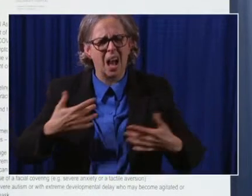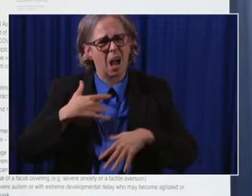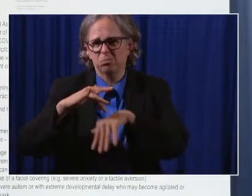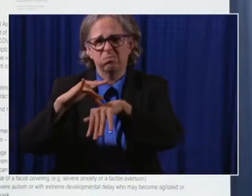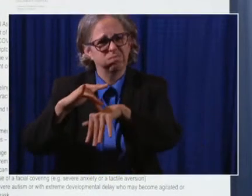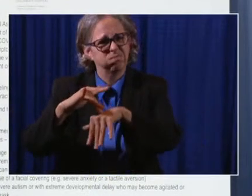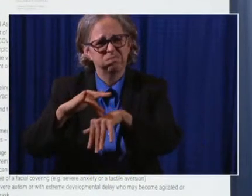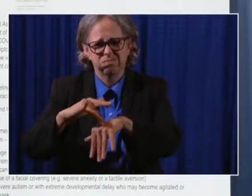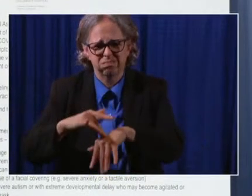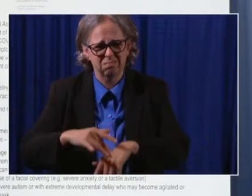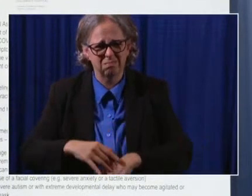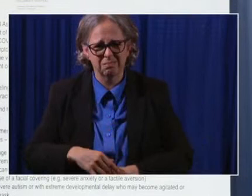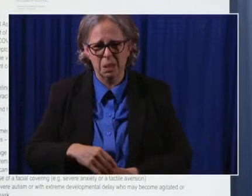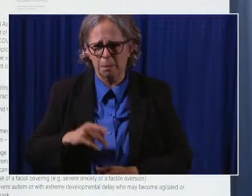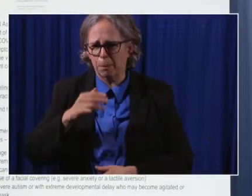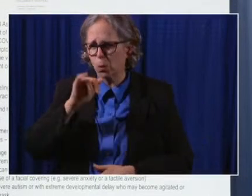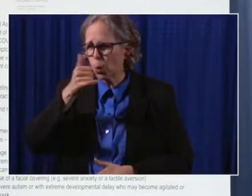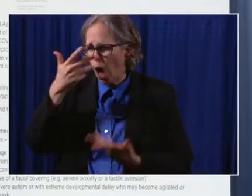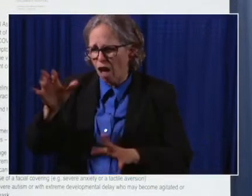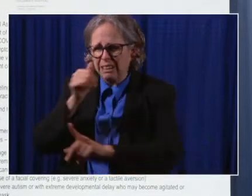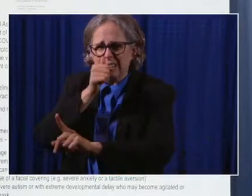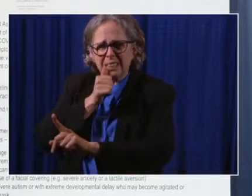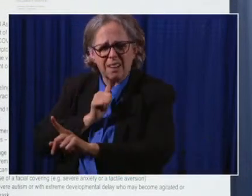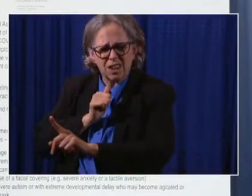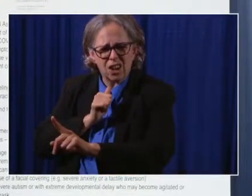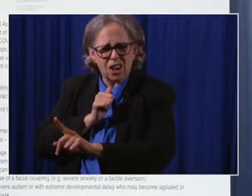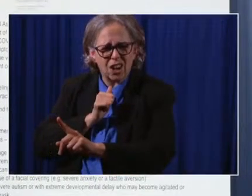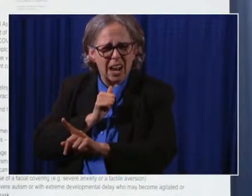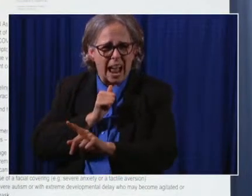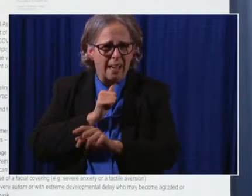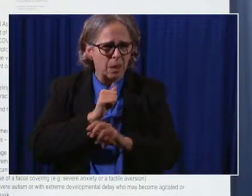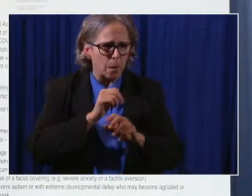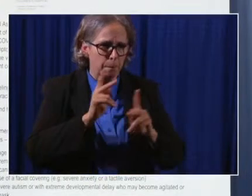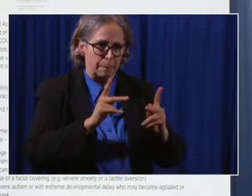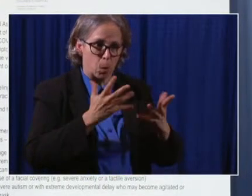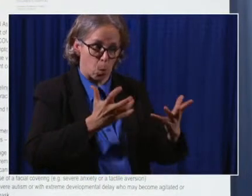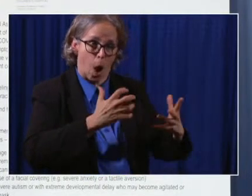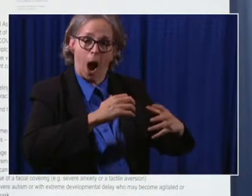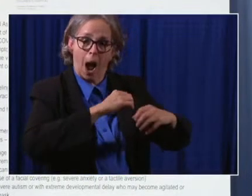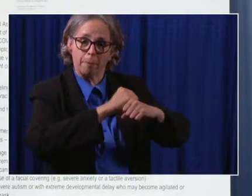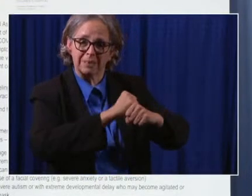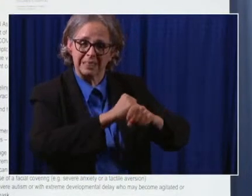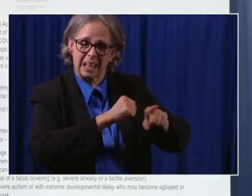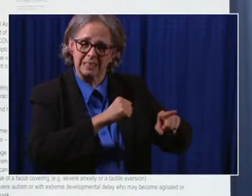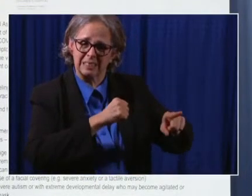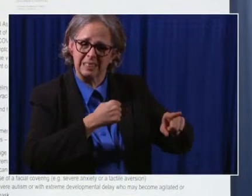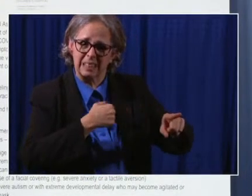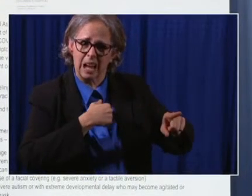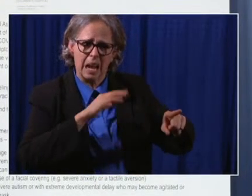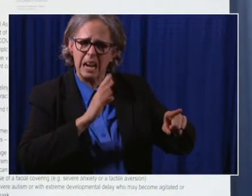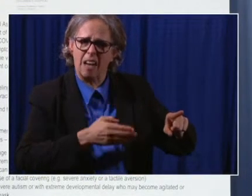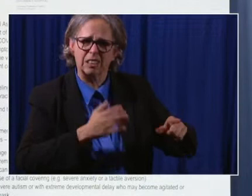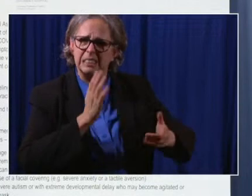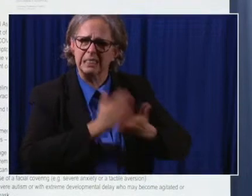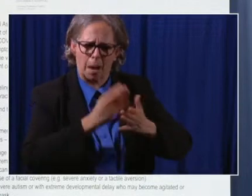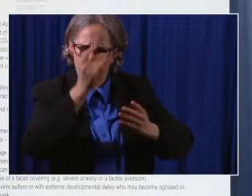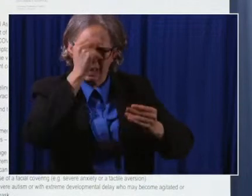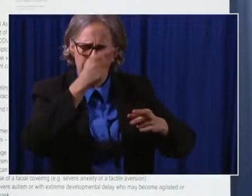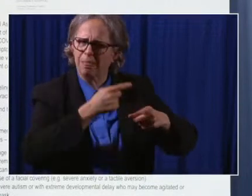suffered already and the people who we're trying to protect, none of that ever leaves my mind. Ever.